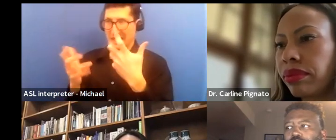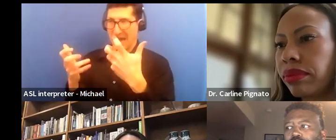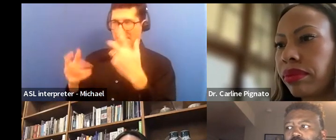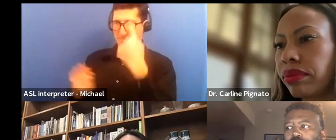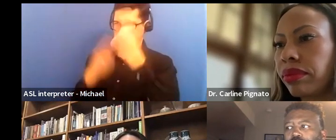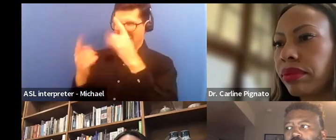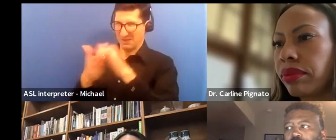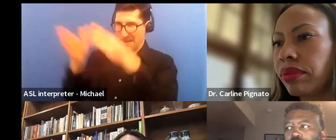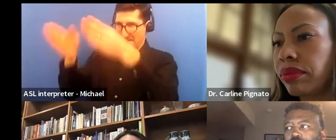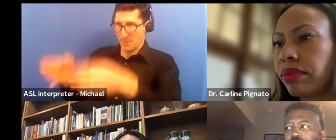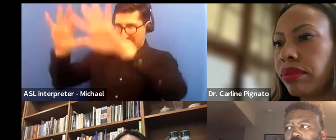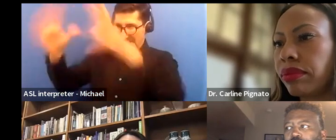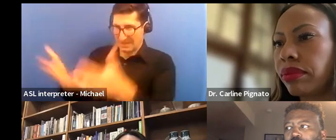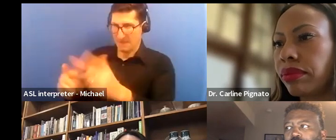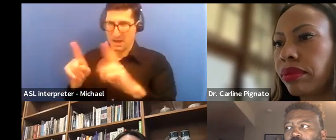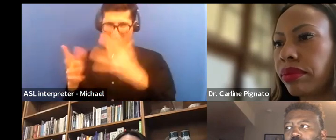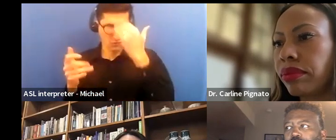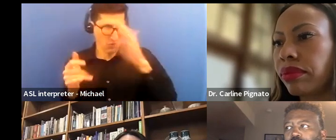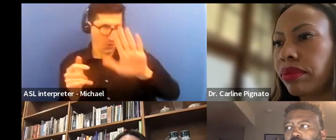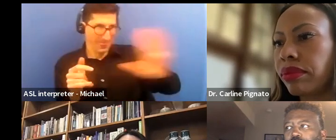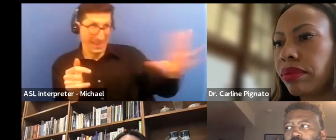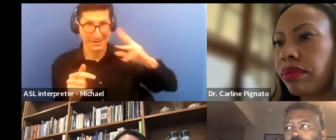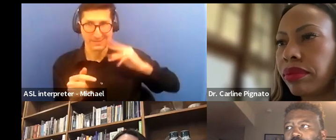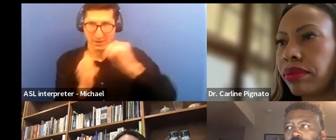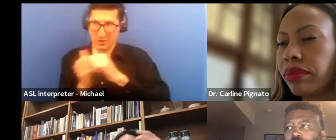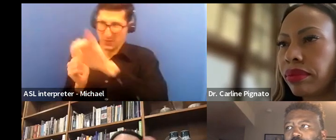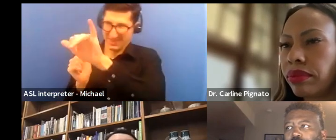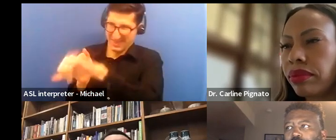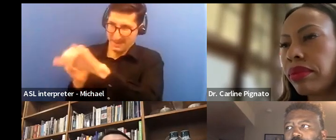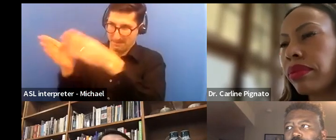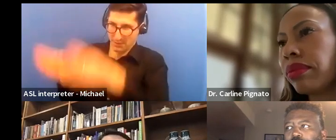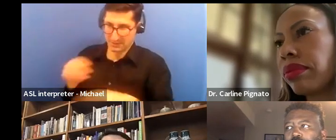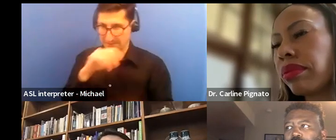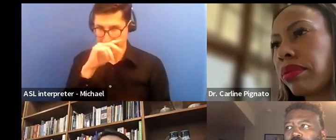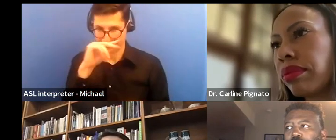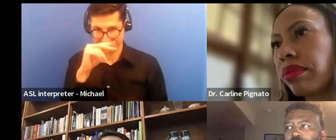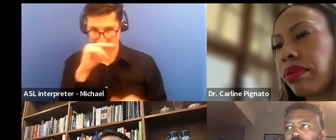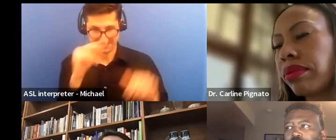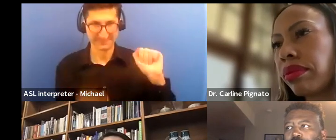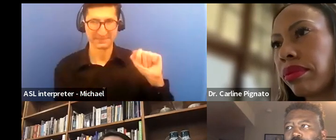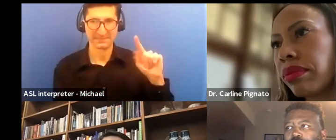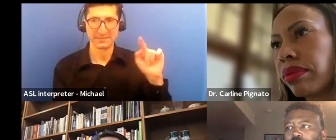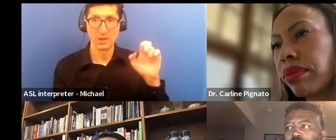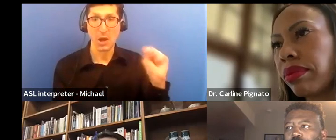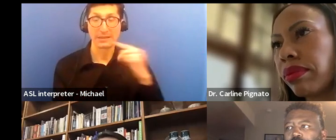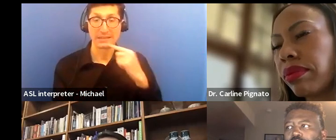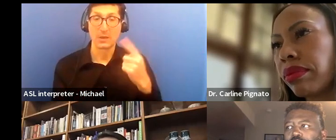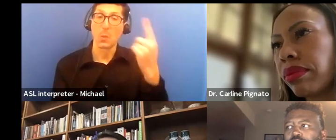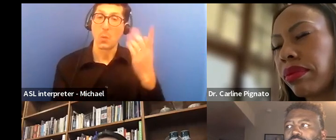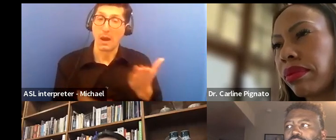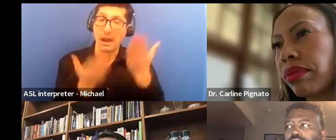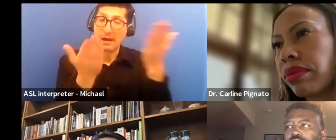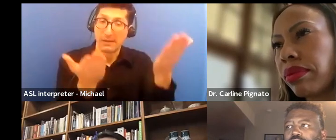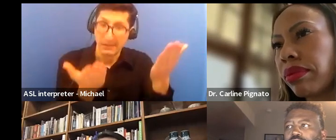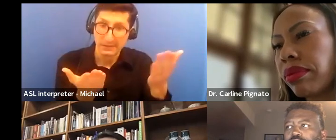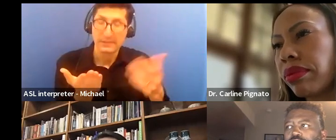as an entire candidate. One of the processes that's available to the committee is a site visit to the home district